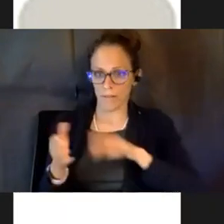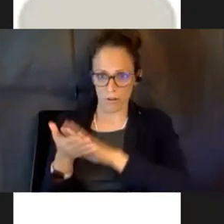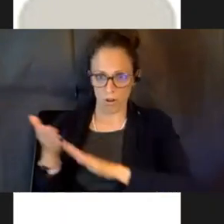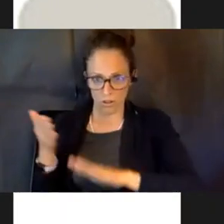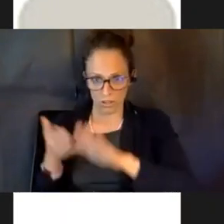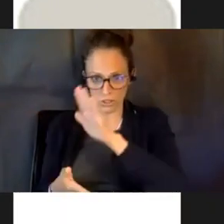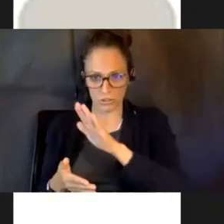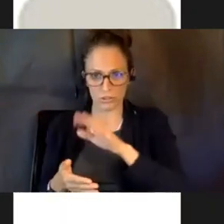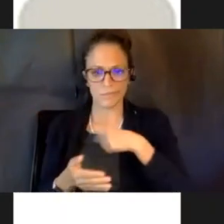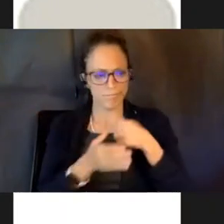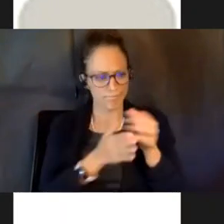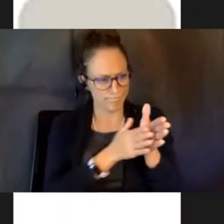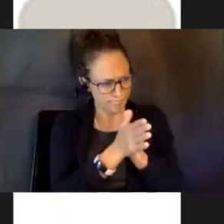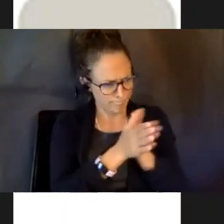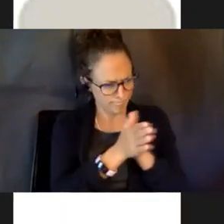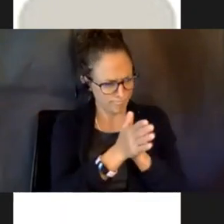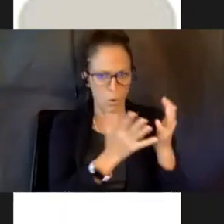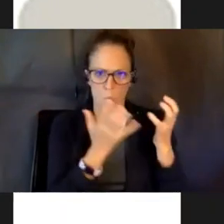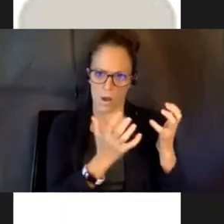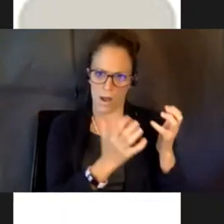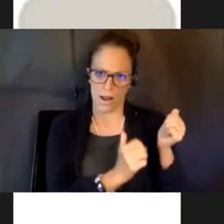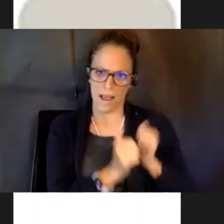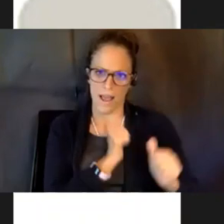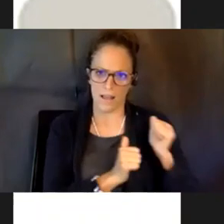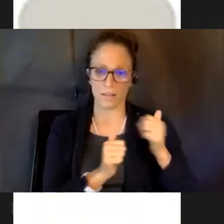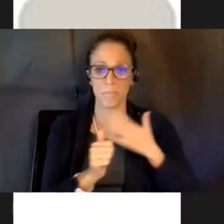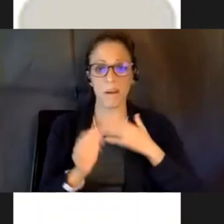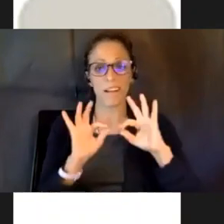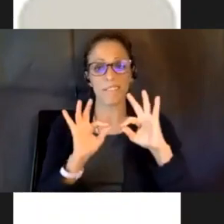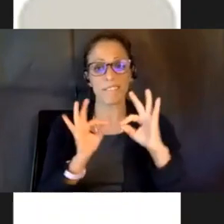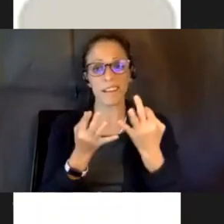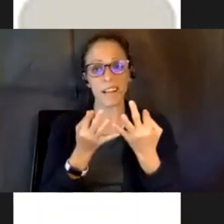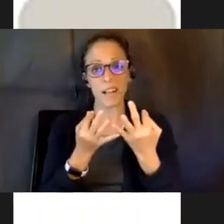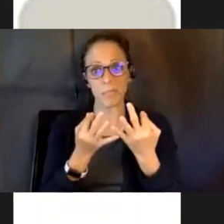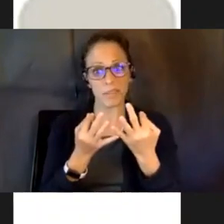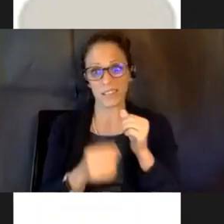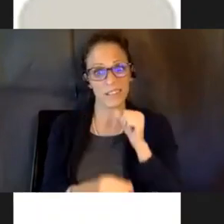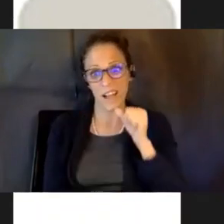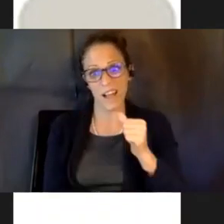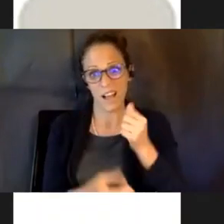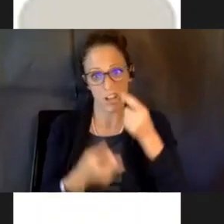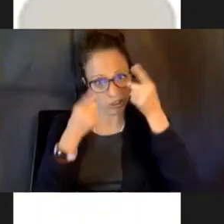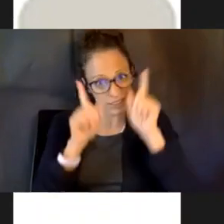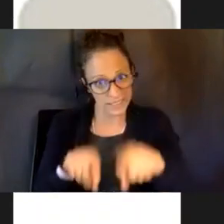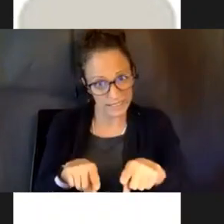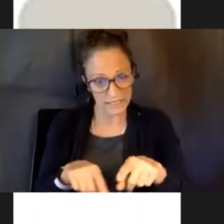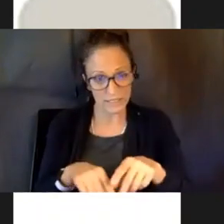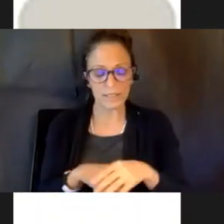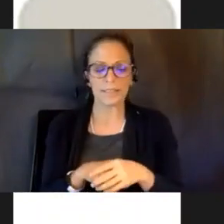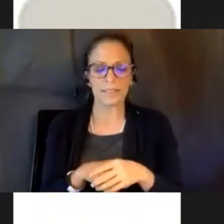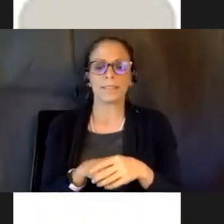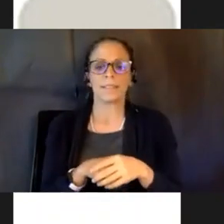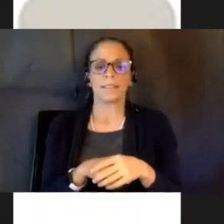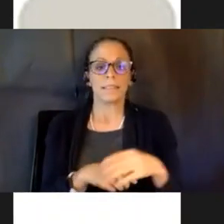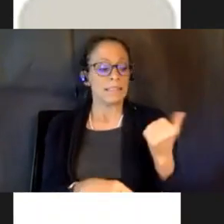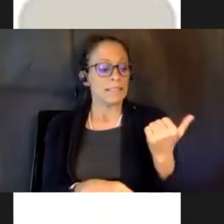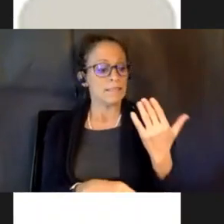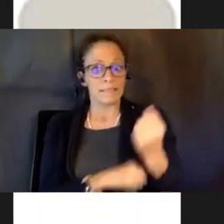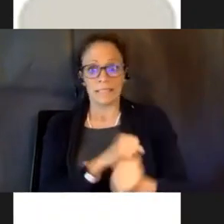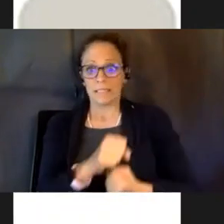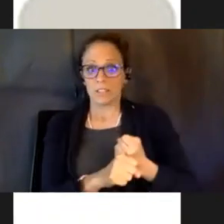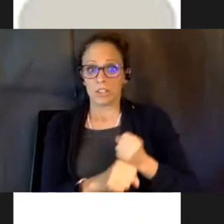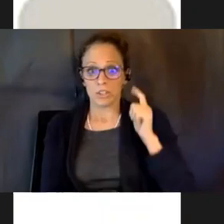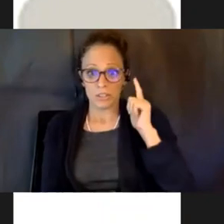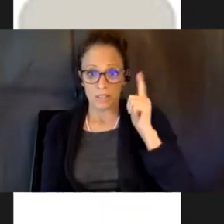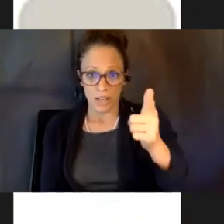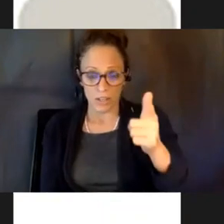me to do. And I said, that's just the choice I had to make. And that's why it was 15 years, and I decided I wanted to go back, because I thought it would serve the larger